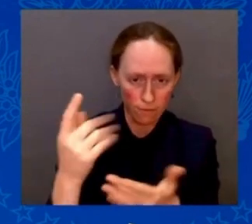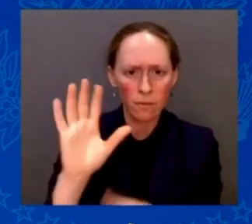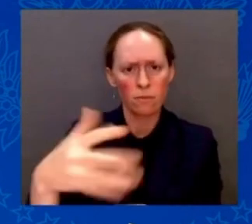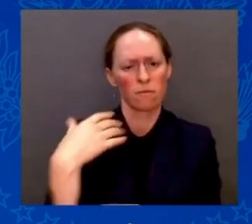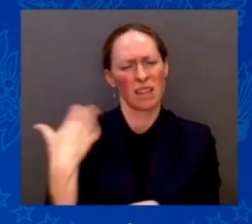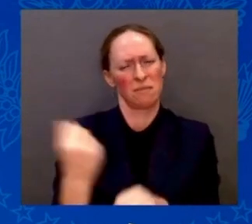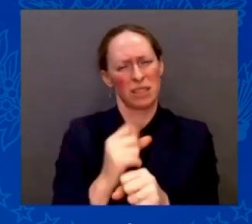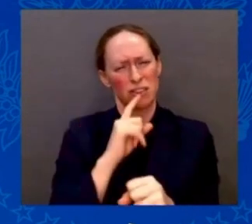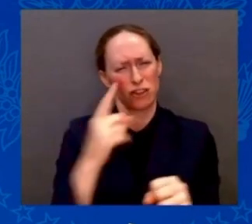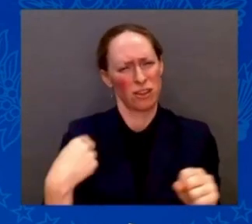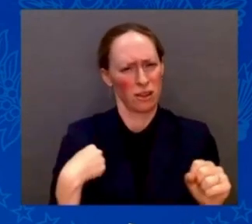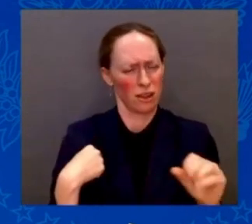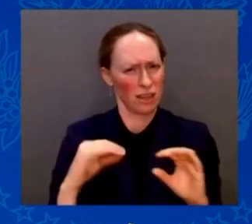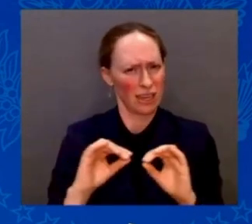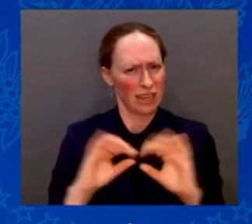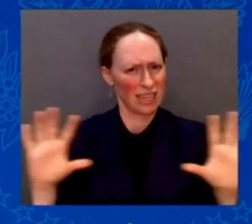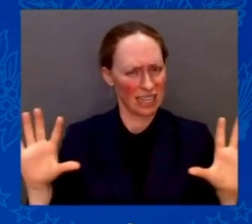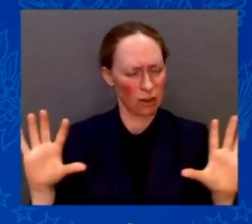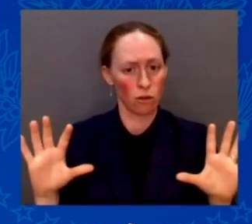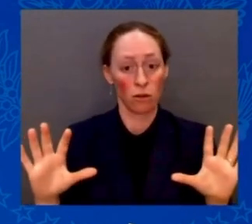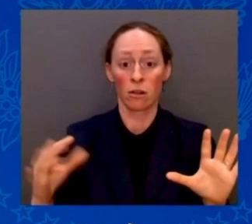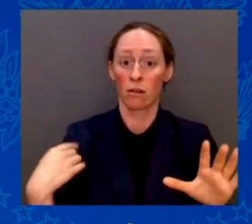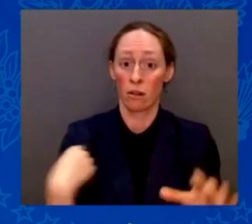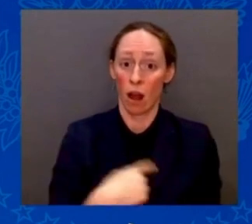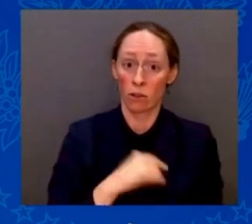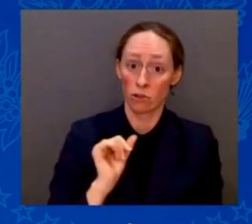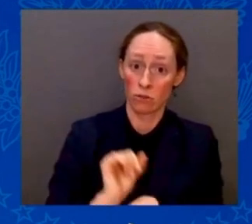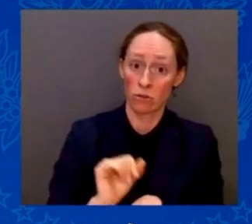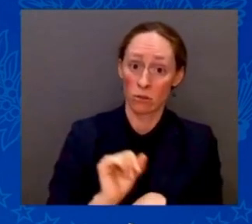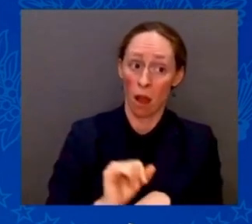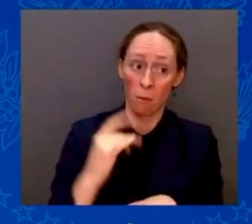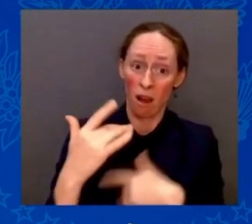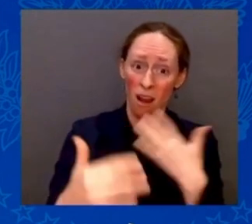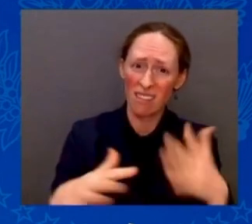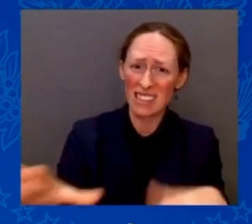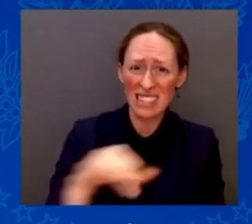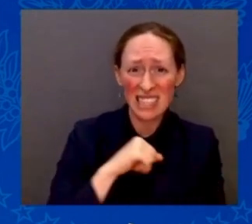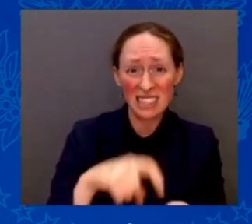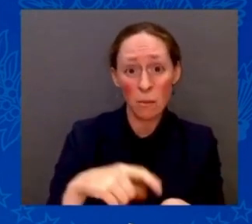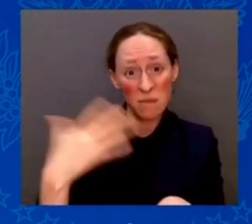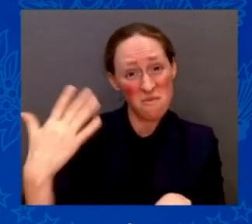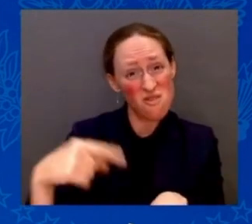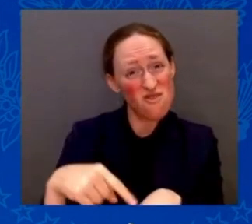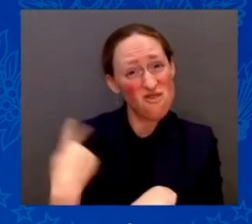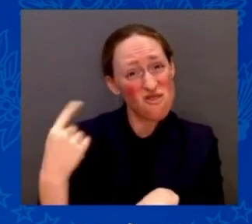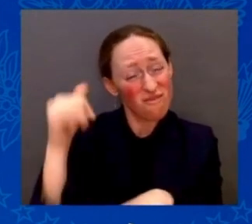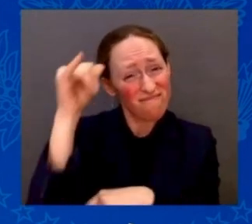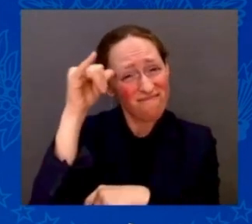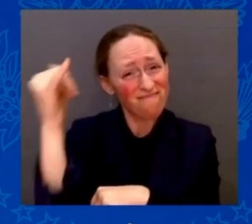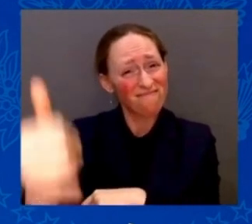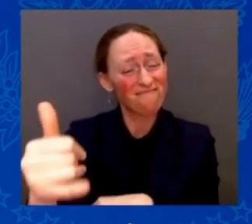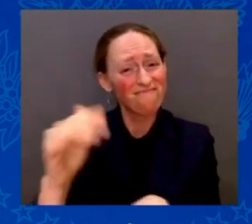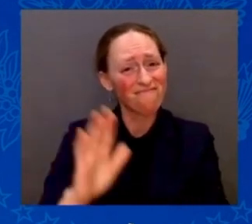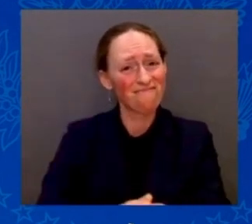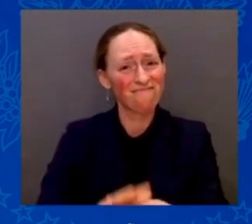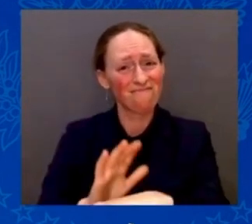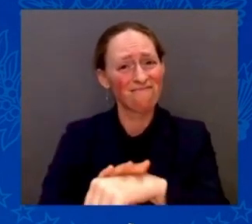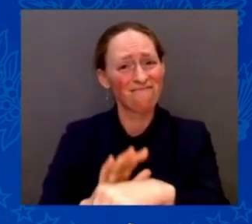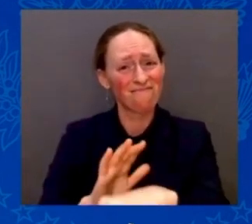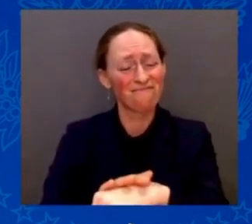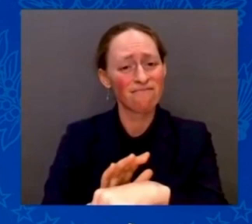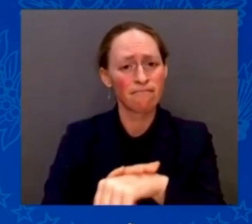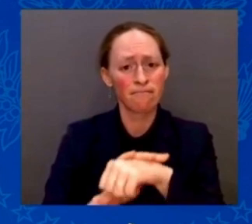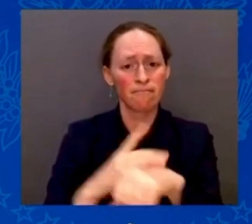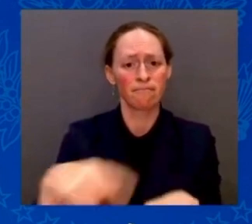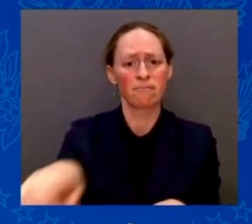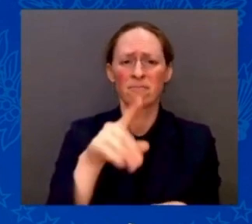take time, in some cases a long time. We're going to do it in a way to make sure we're respectful to the wishes and the traditions of the